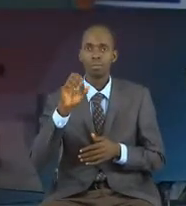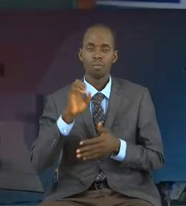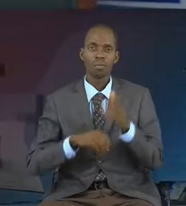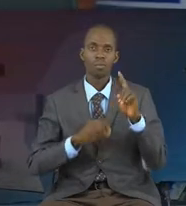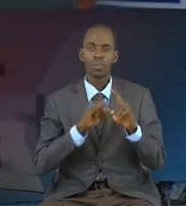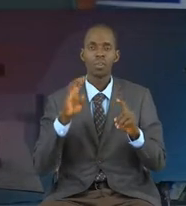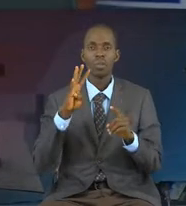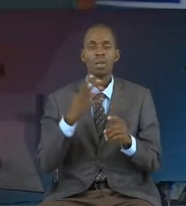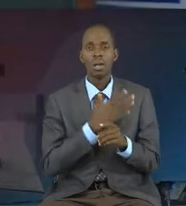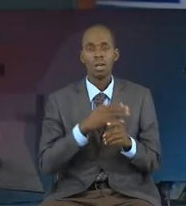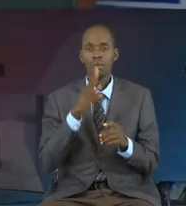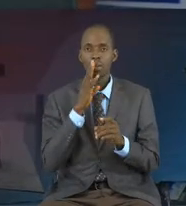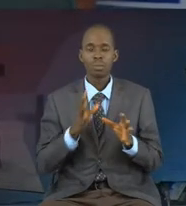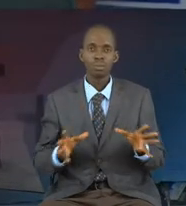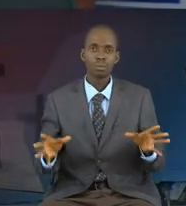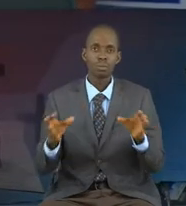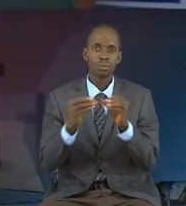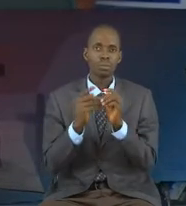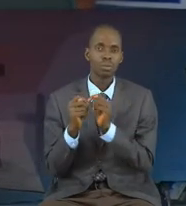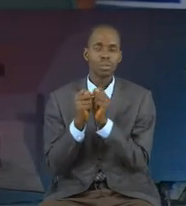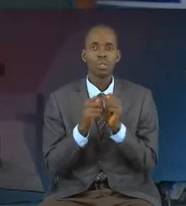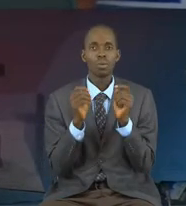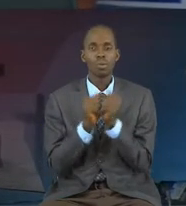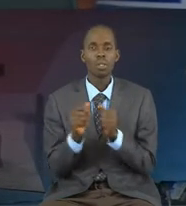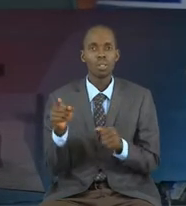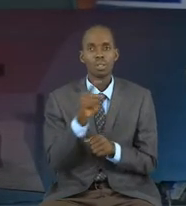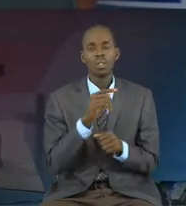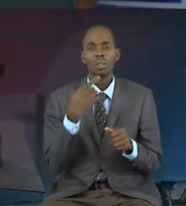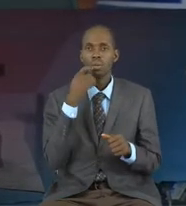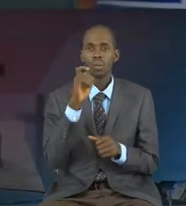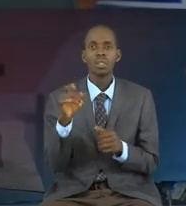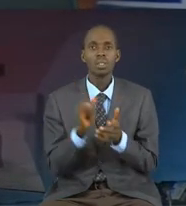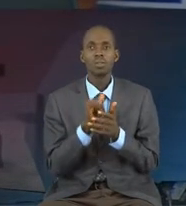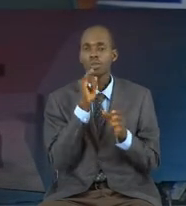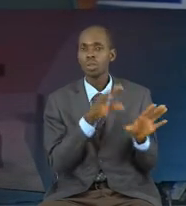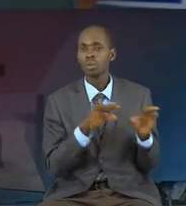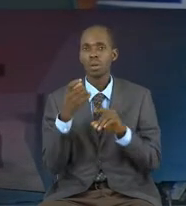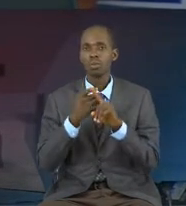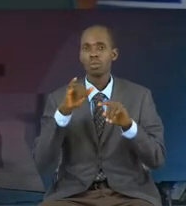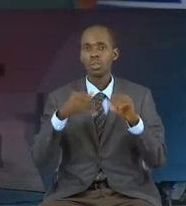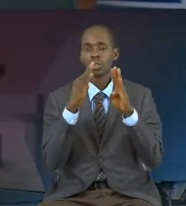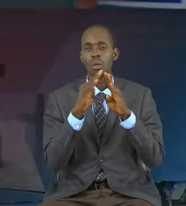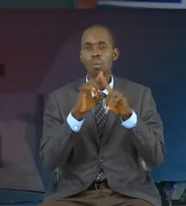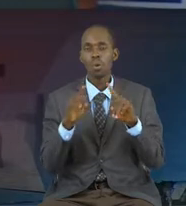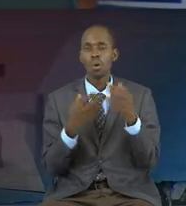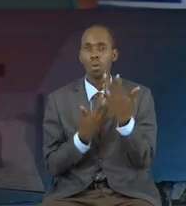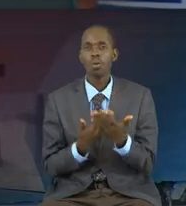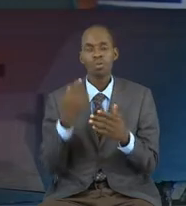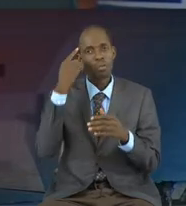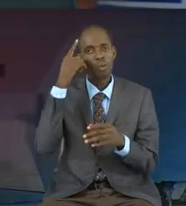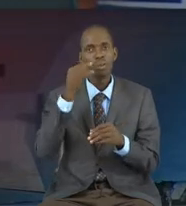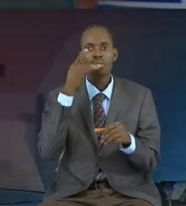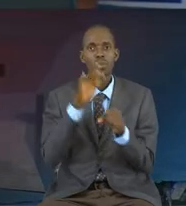with them, commanded them that they should not depart from Jerusalem, but wait for the promise of the Father,